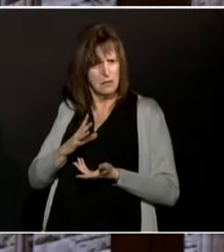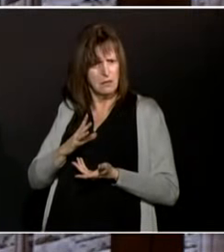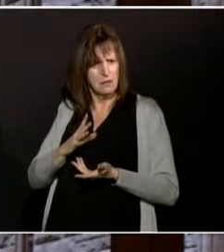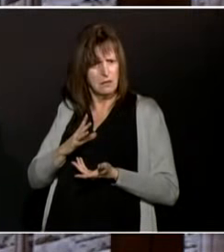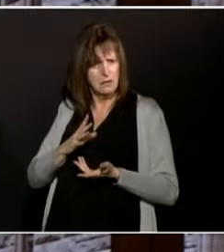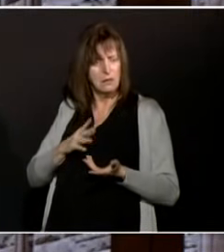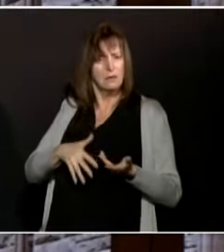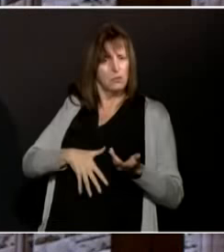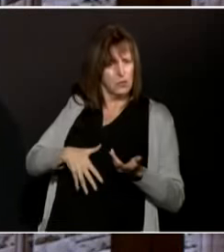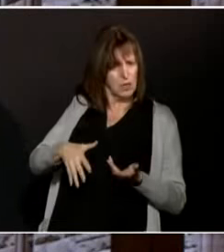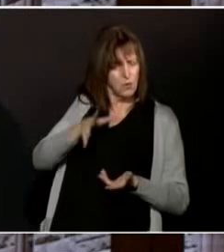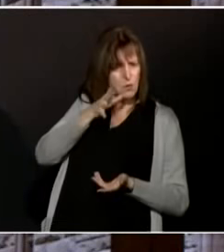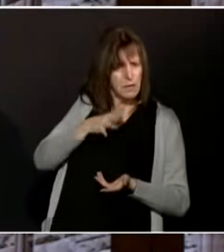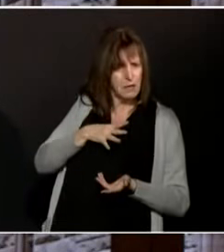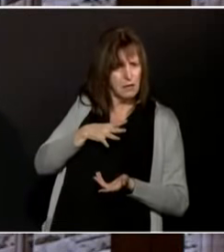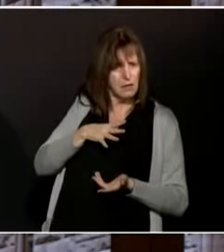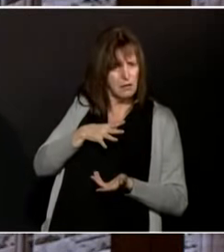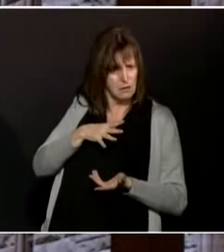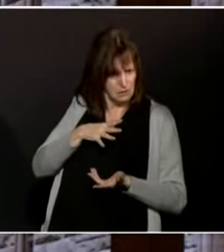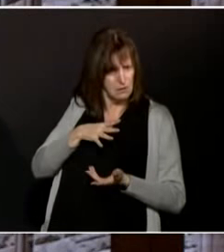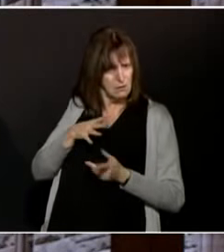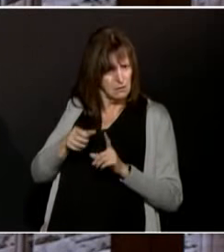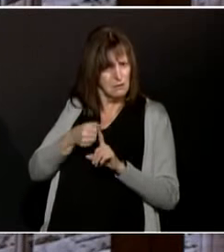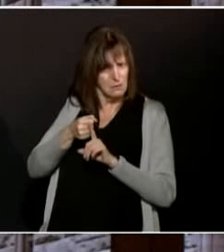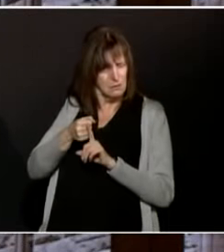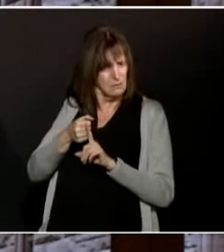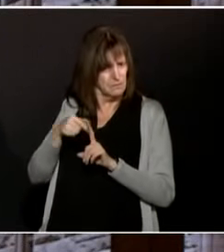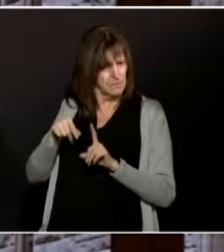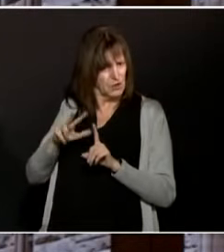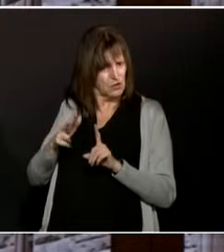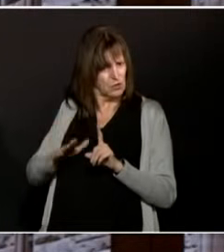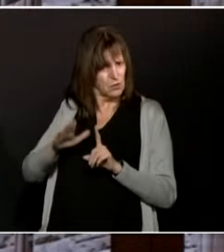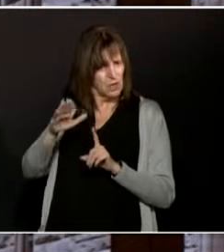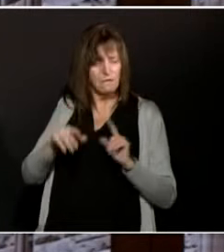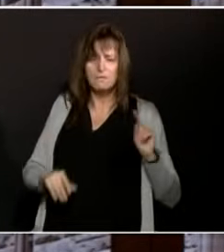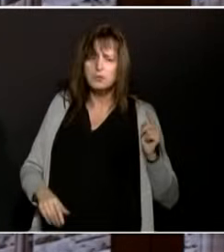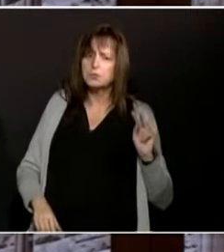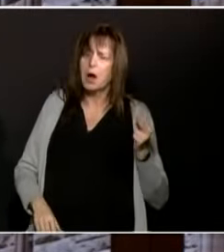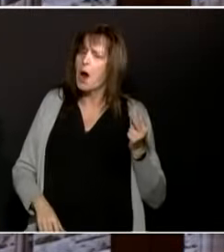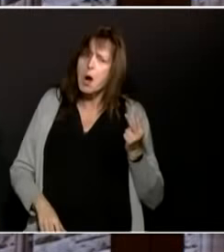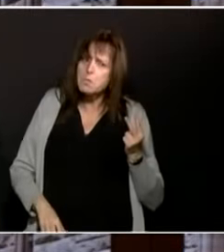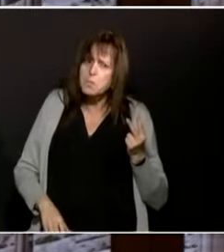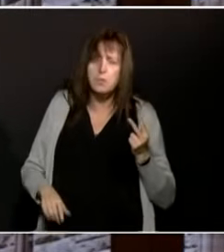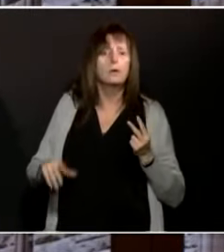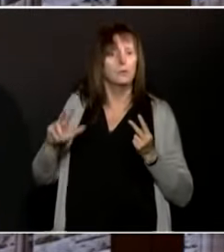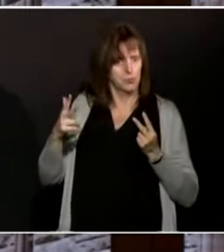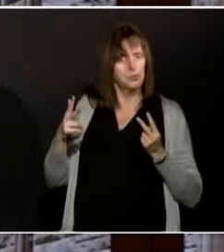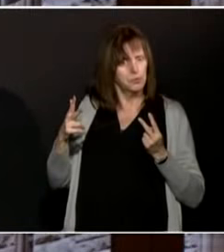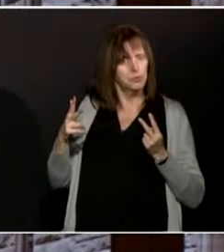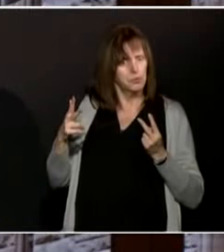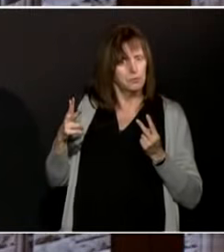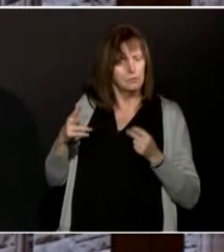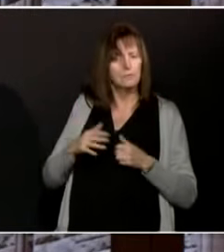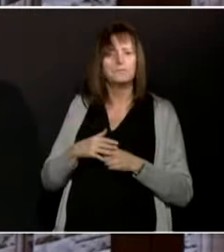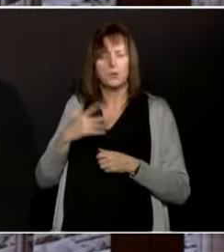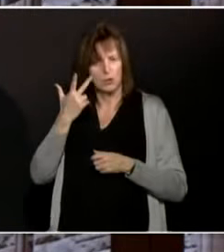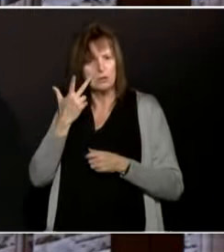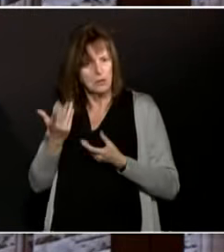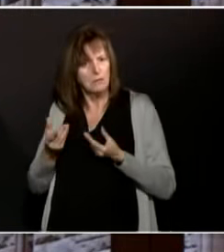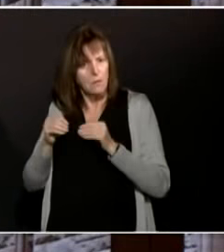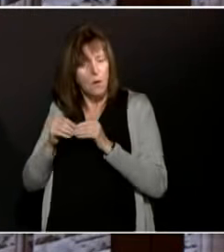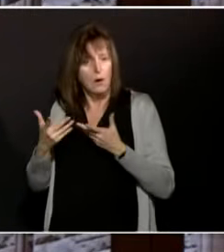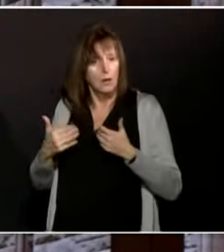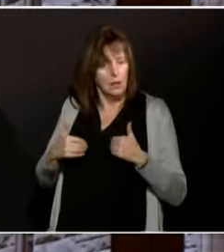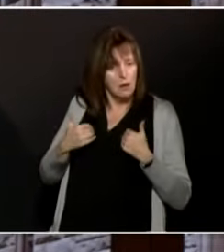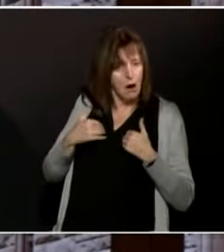impacted by this third wave, as they were not so much in the first and second. And we're also seeing a younger age group. We're seeing still people with